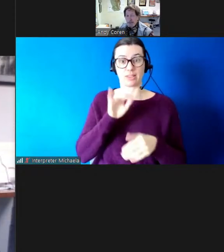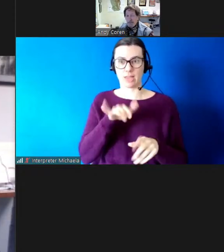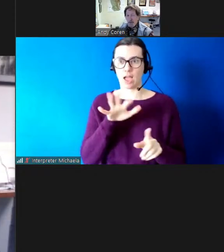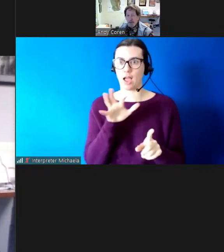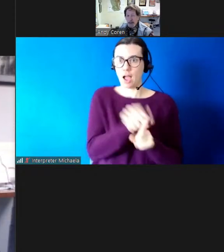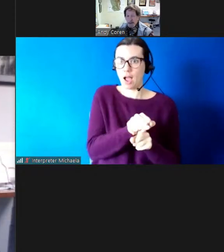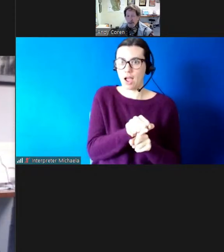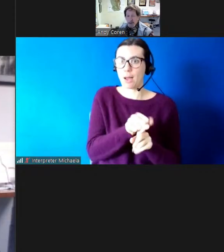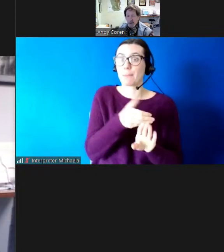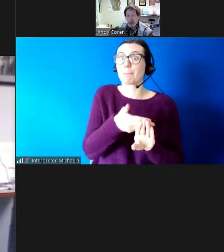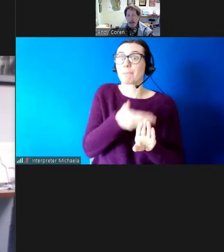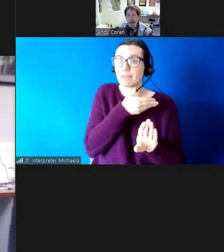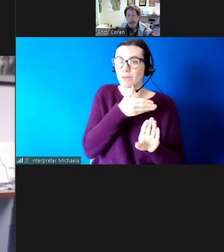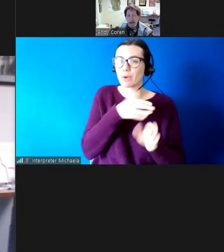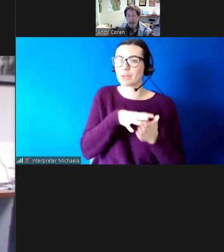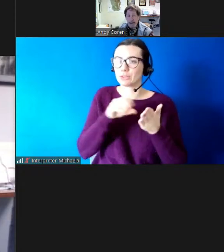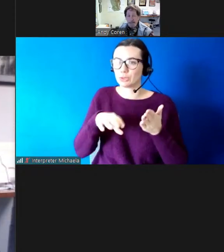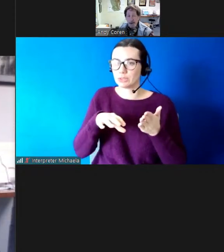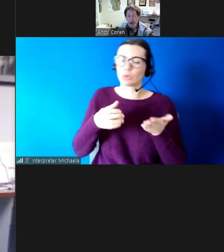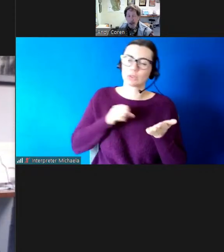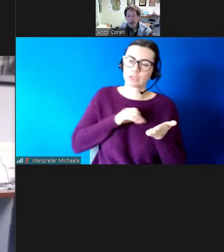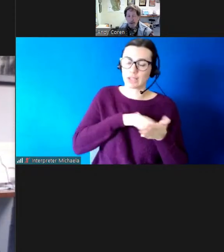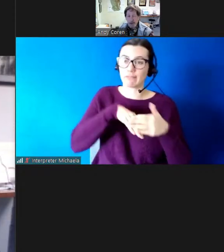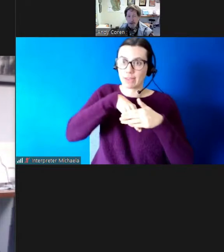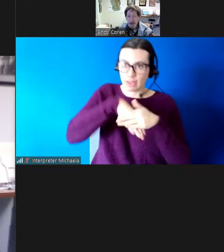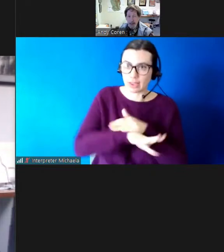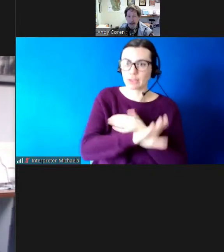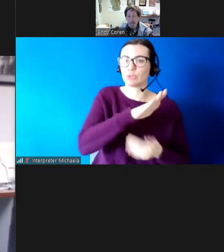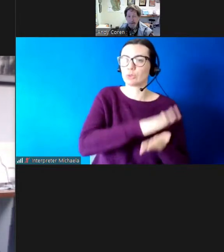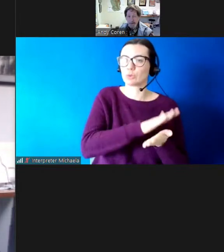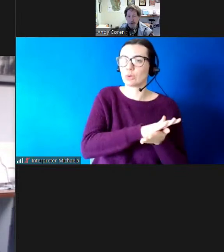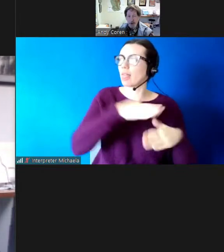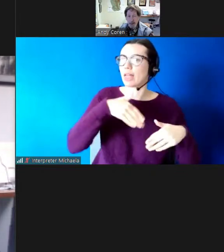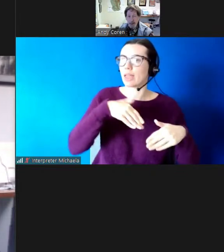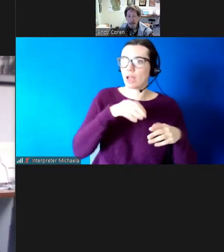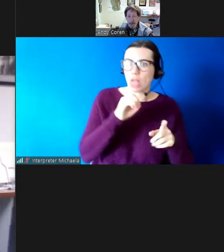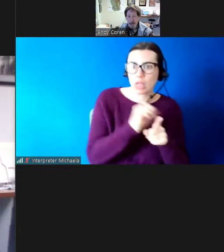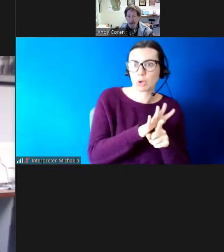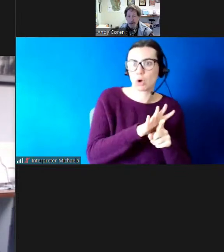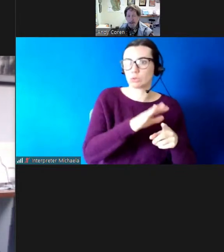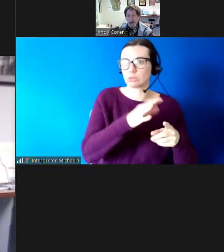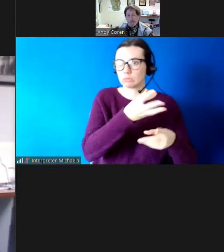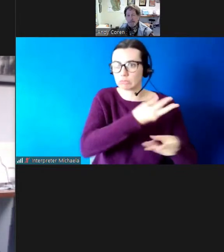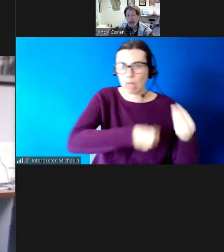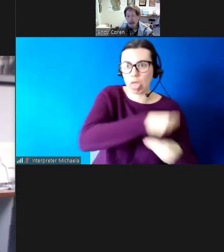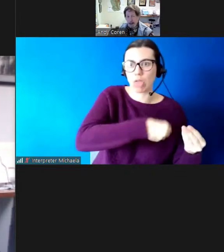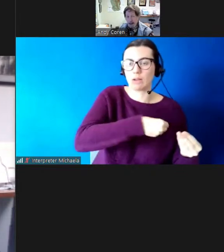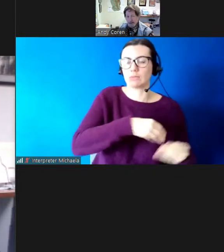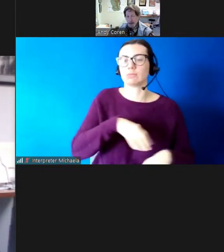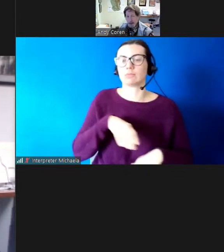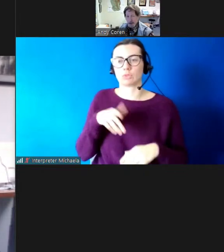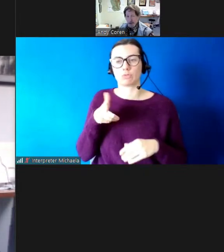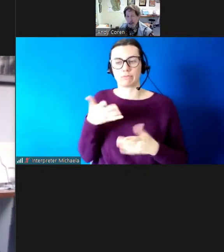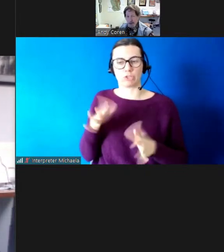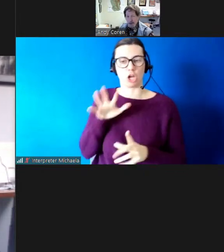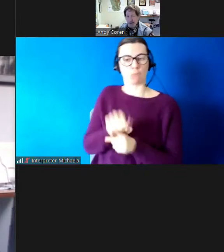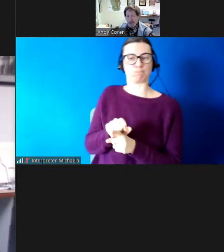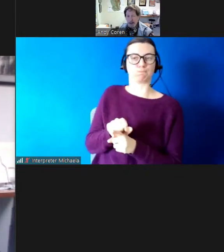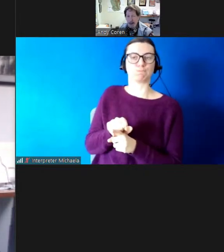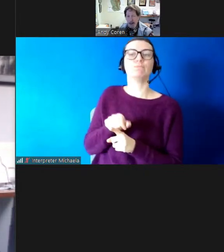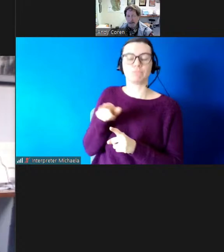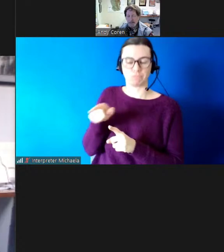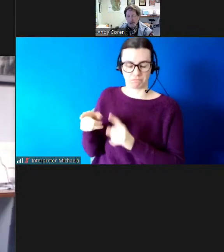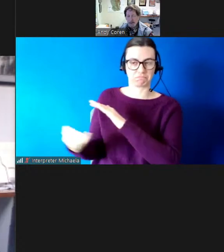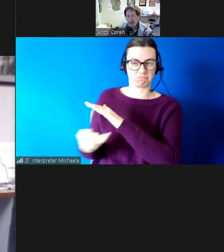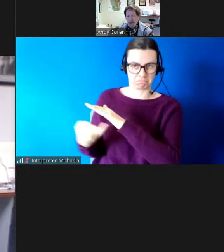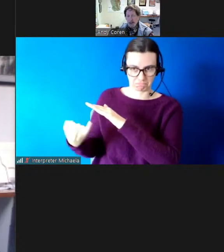staff before they entered school, and didn't expose others. These are now people who are in isolation, and their close contacts, if